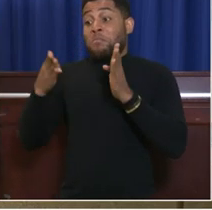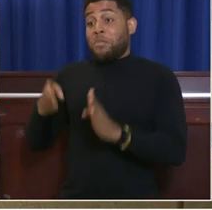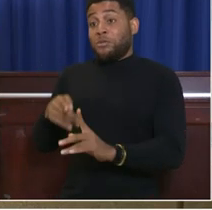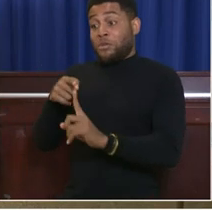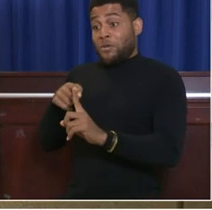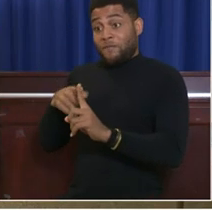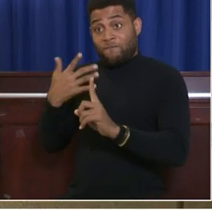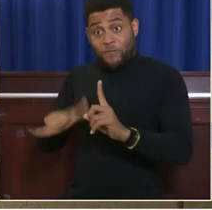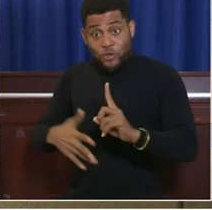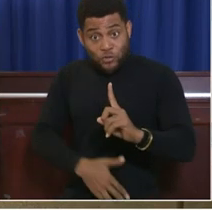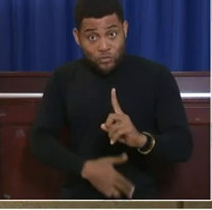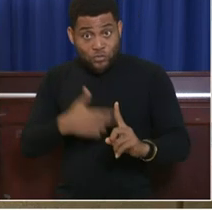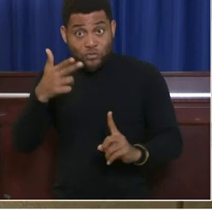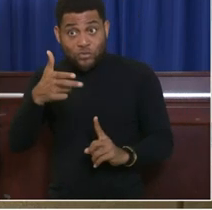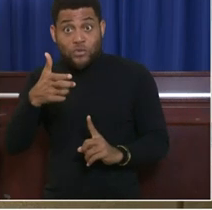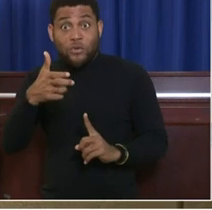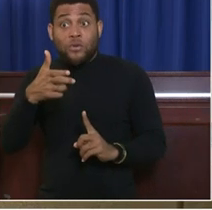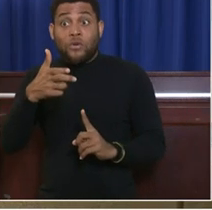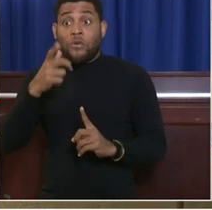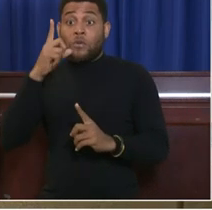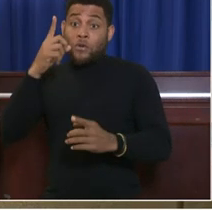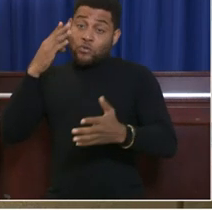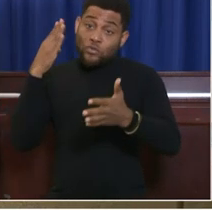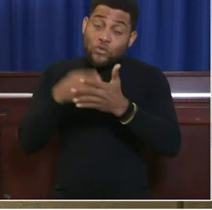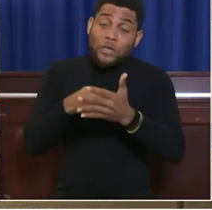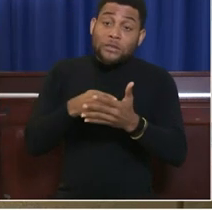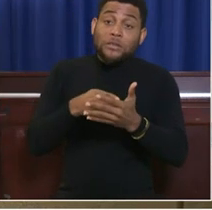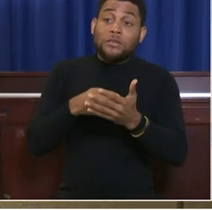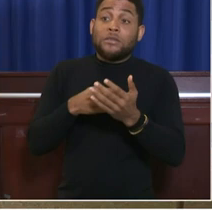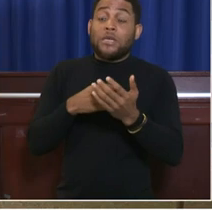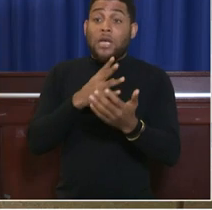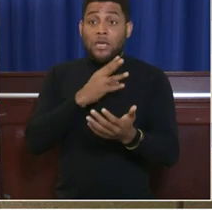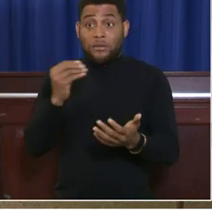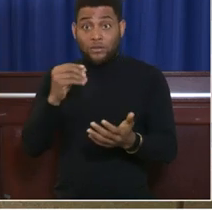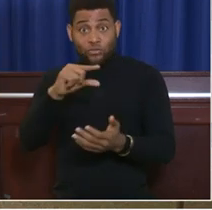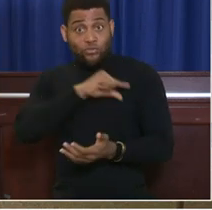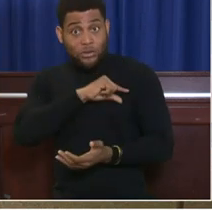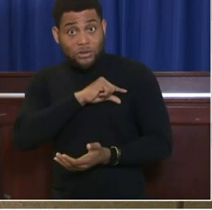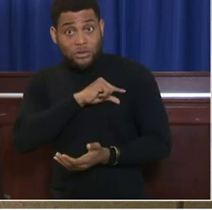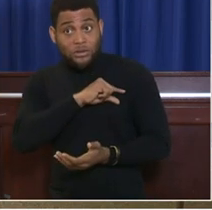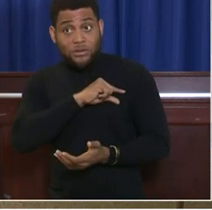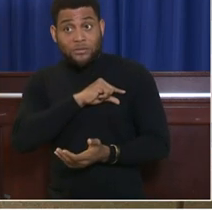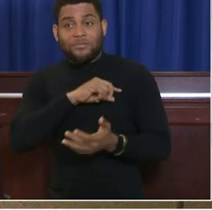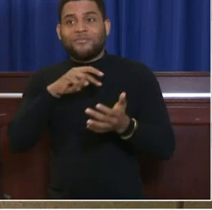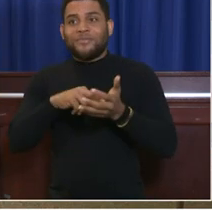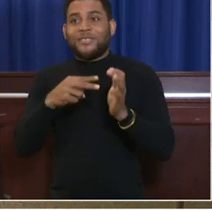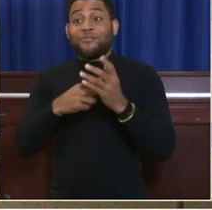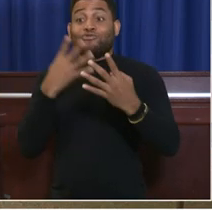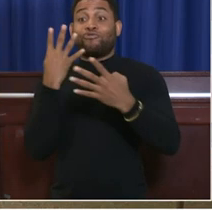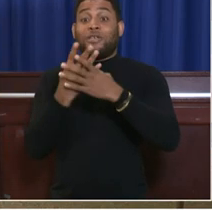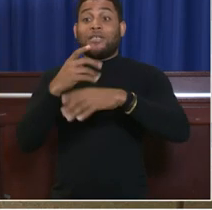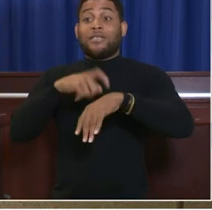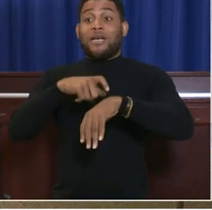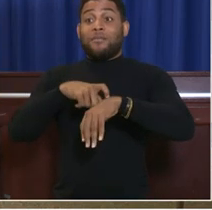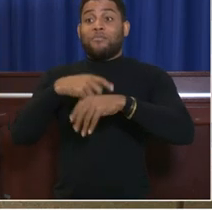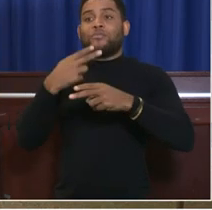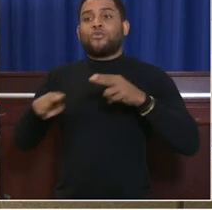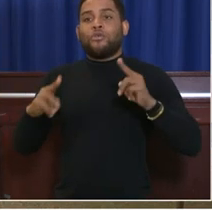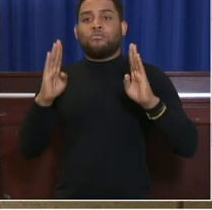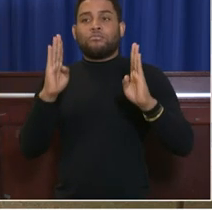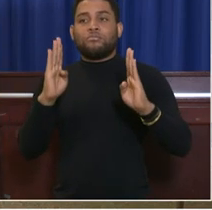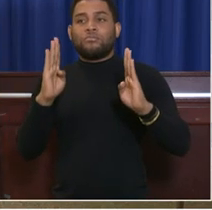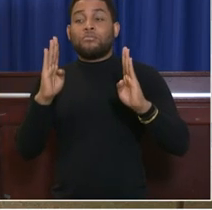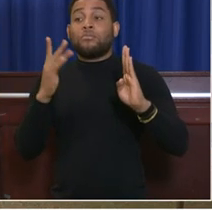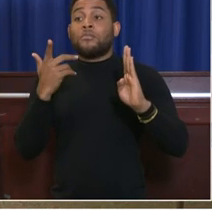the only time that they're going to spend in jail is the time between when they're arrested and when they have their detention hearing, which can be a matter of a